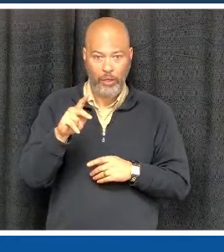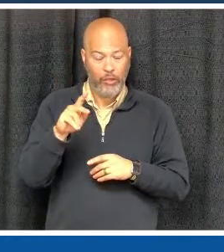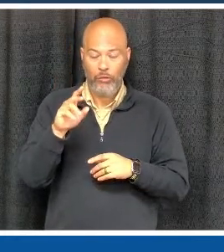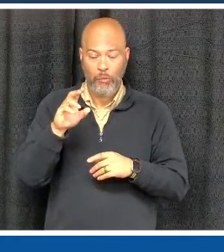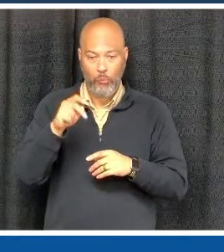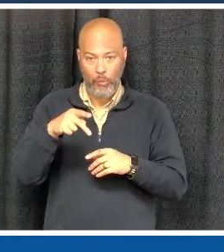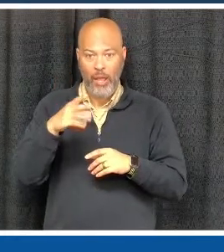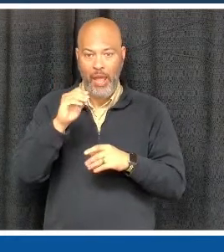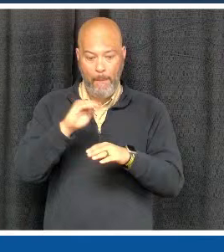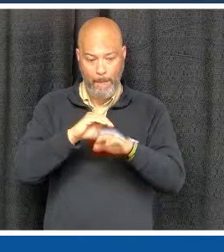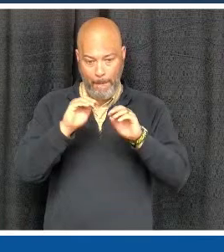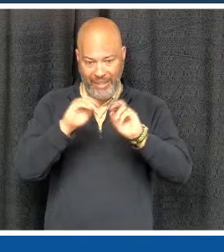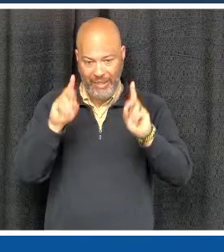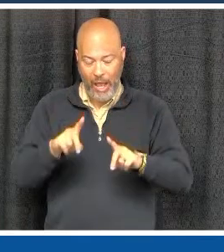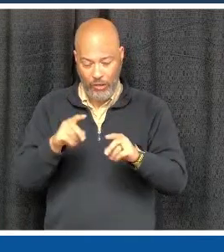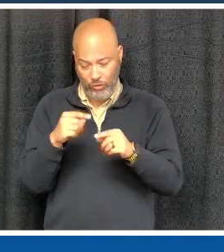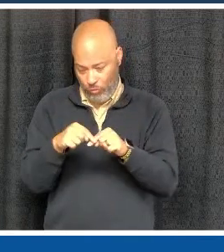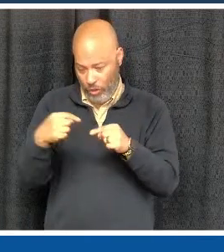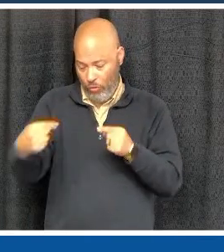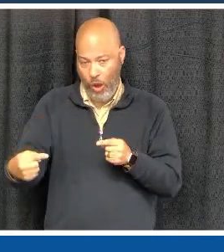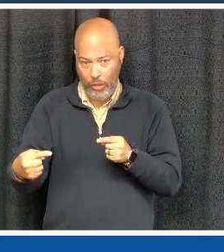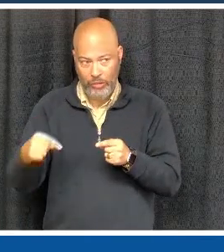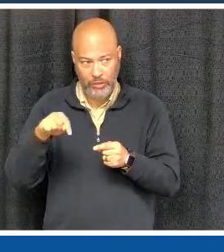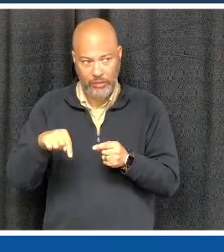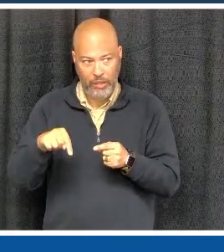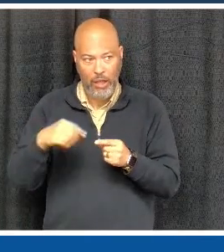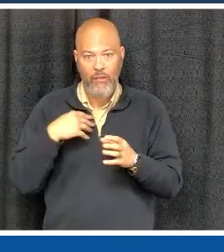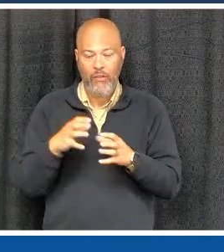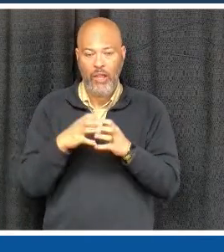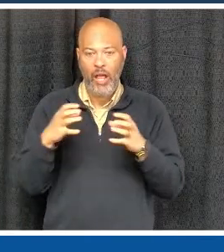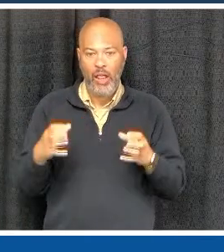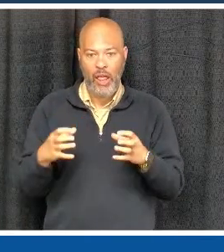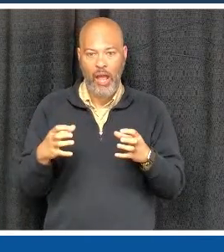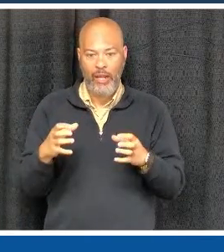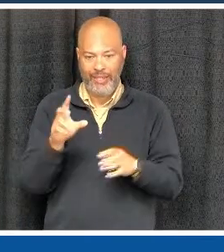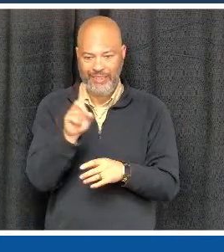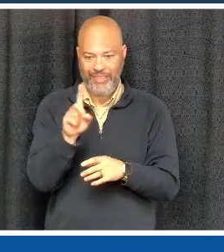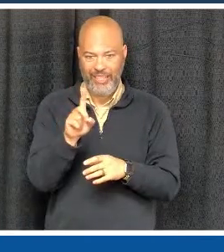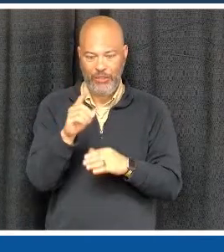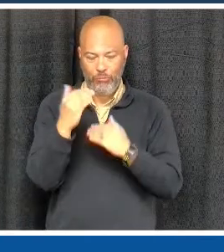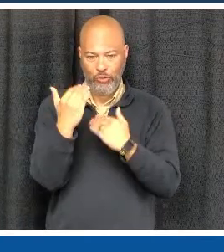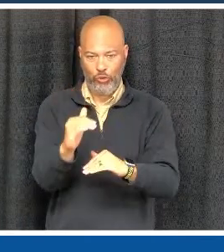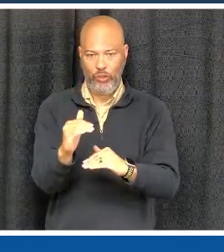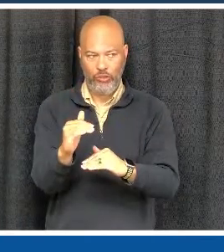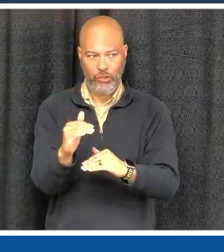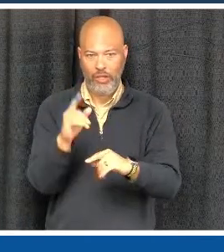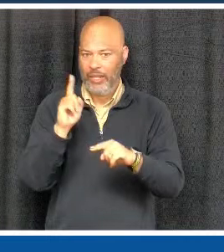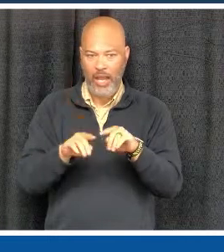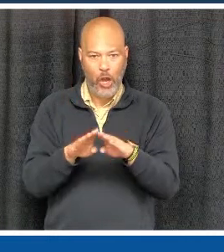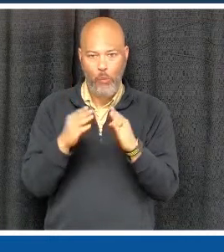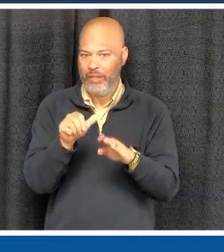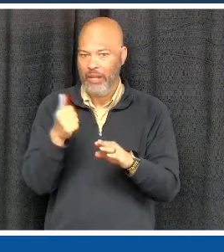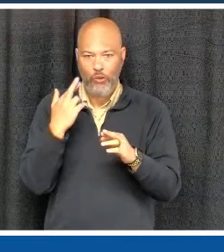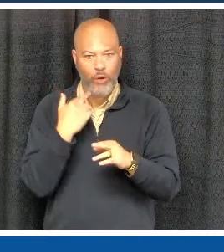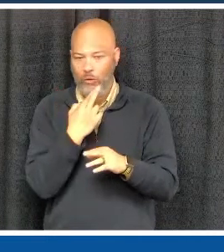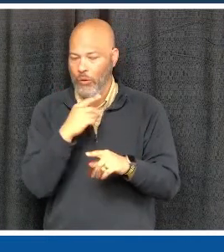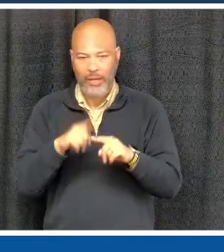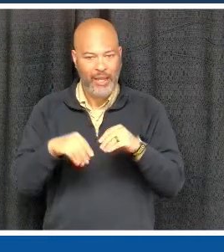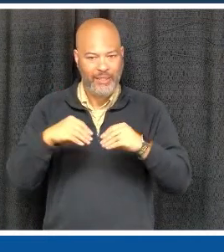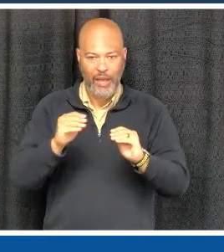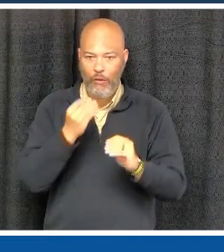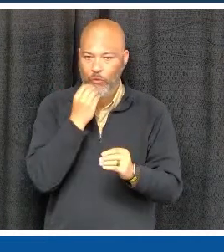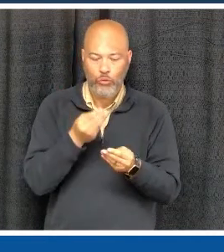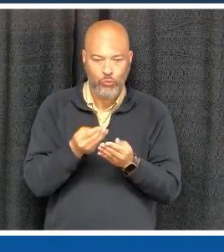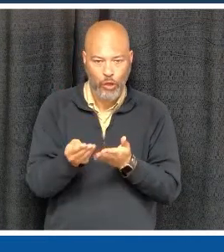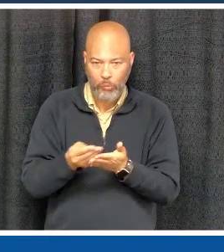nearby, right across the street, that there's a lot of deed restrictions put on this piece of property. They can't open another restaurant, they can't sell groceries,